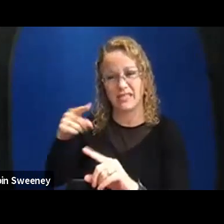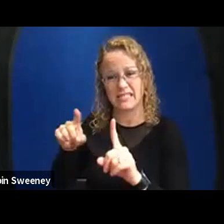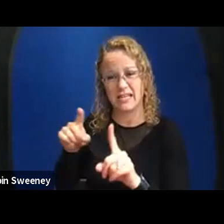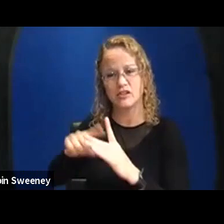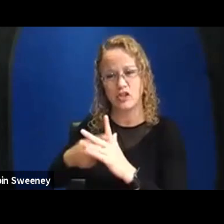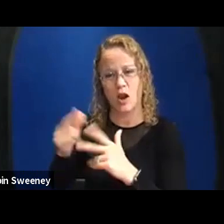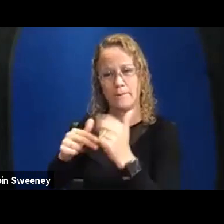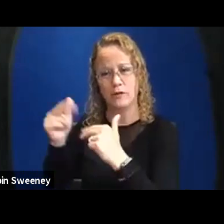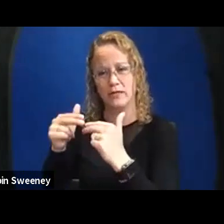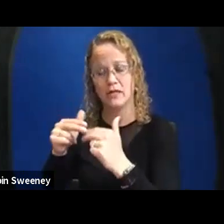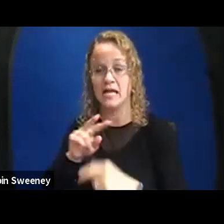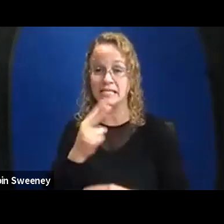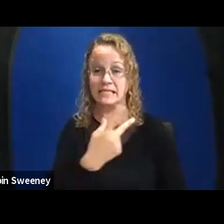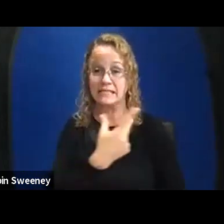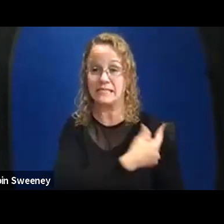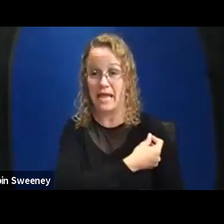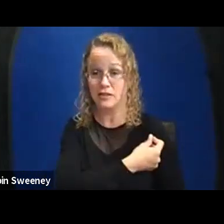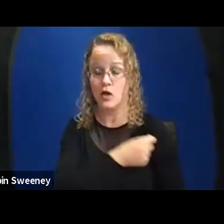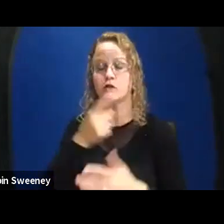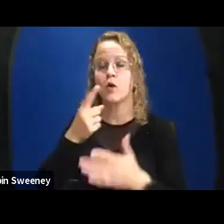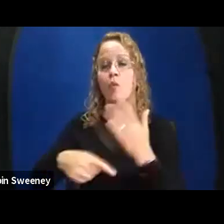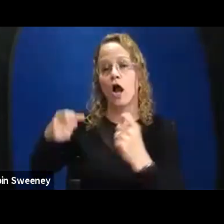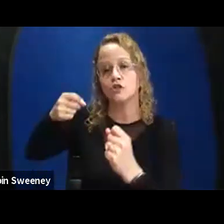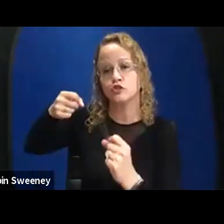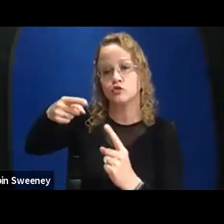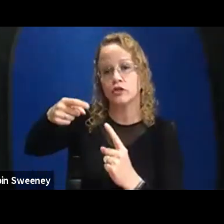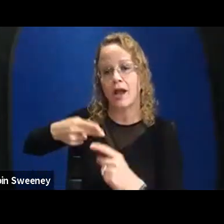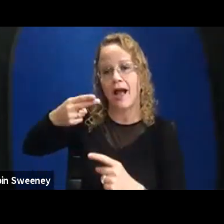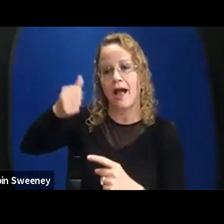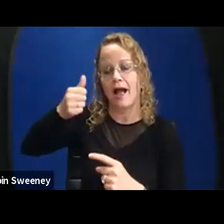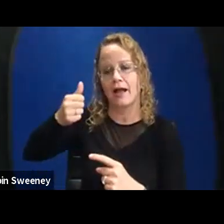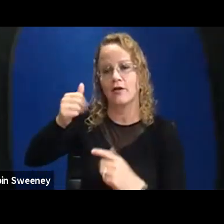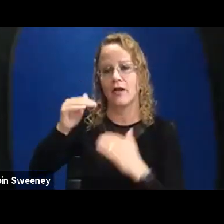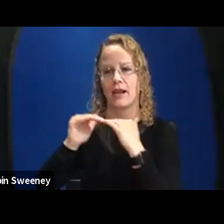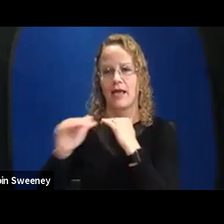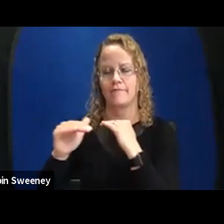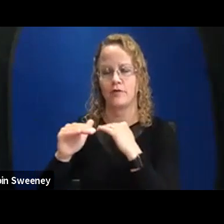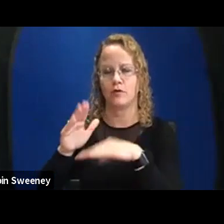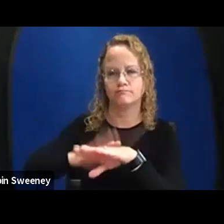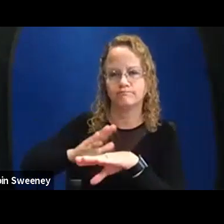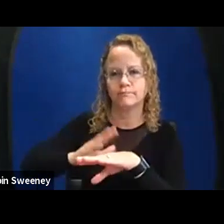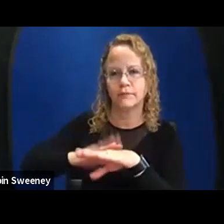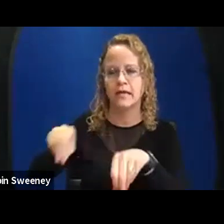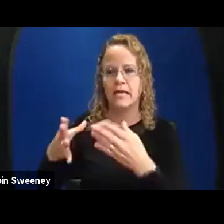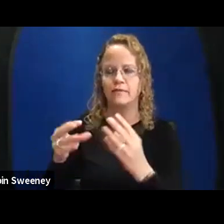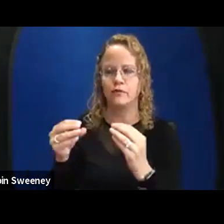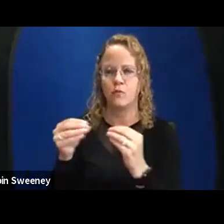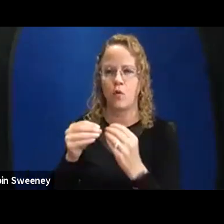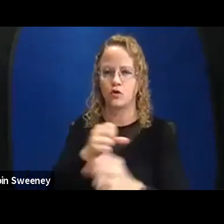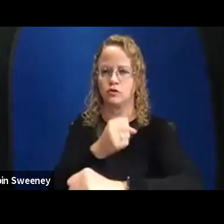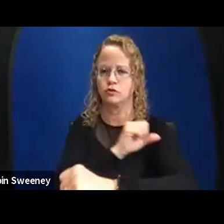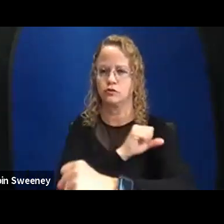And the second dose is what triggers that higher level of alarm bells to give you a stronger, more lasting